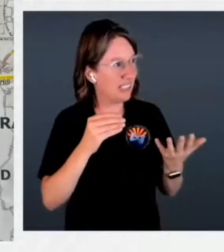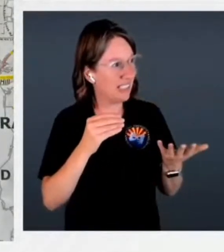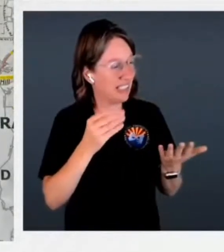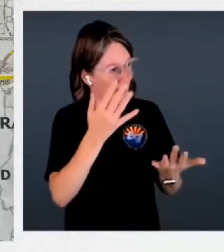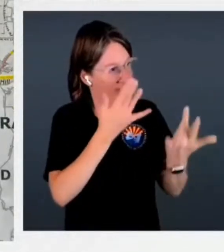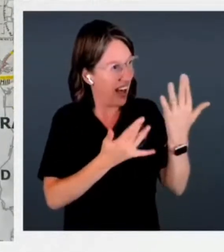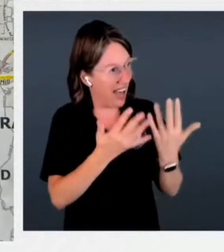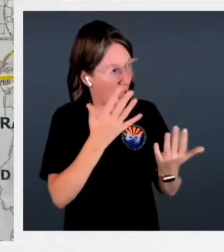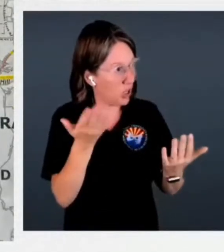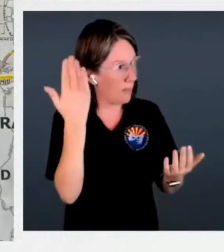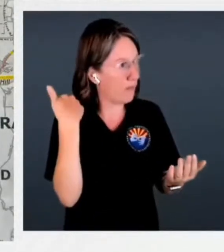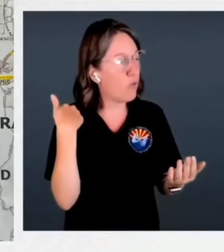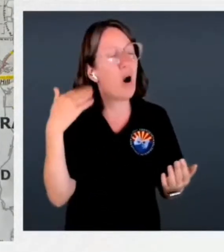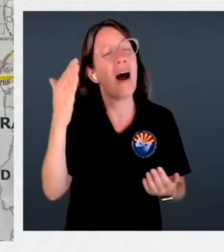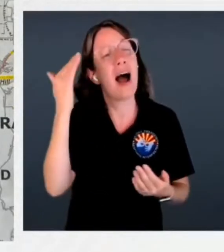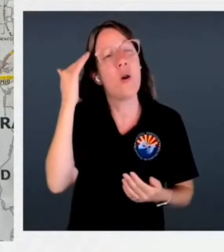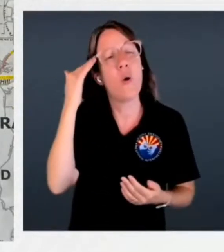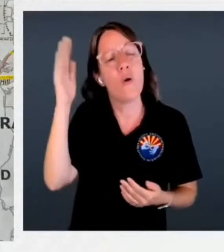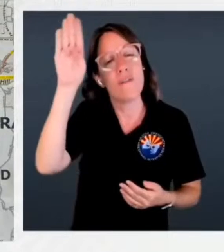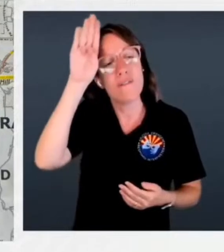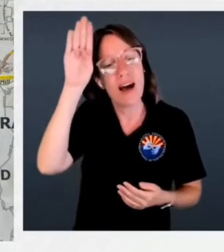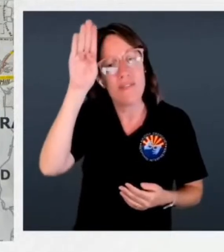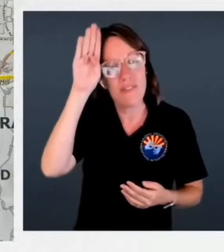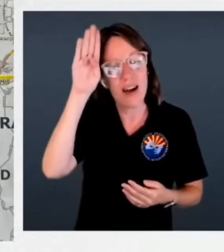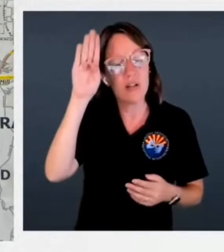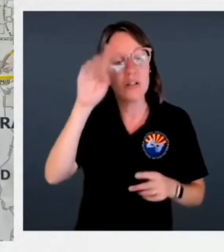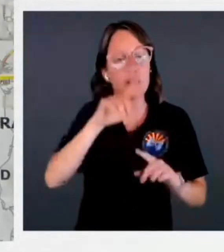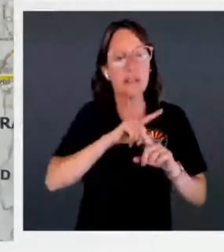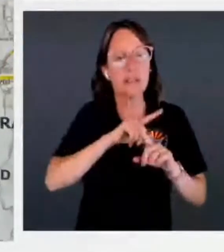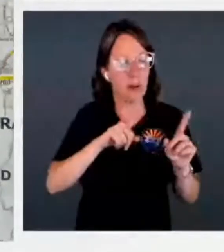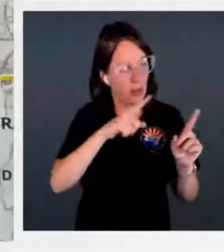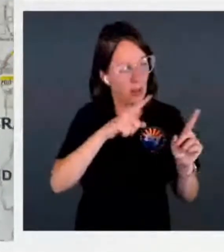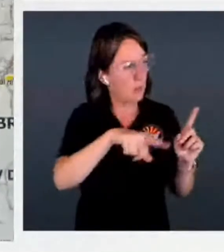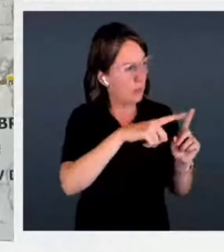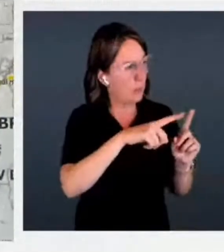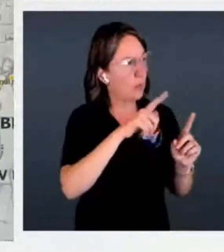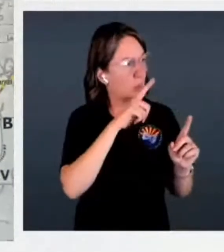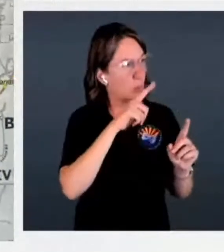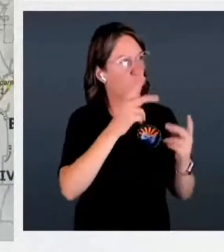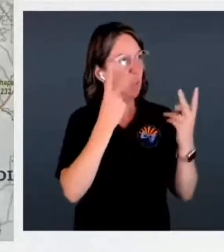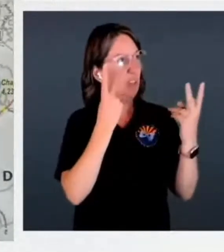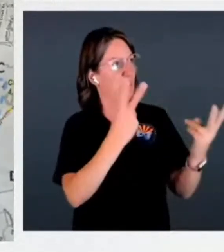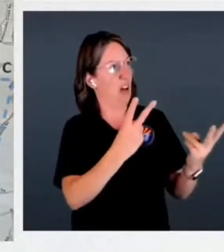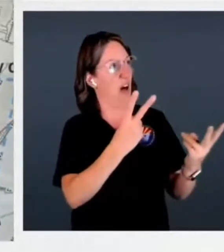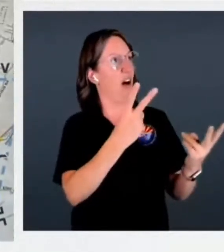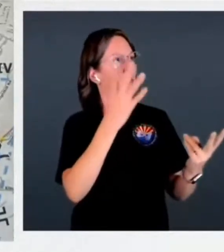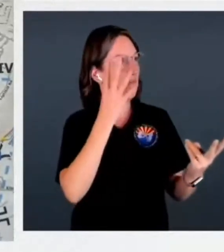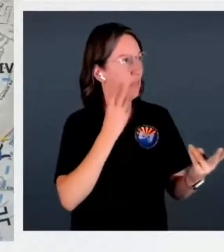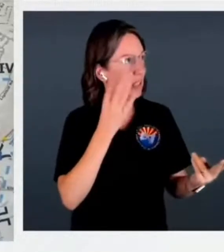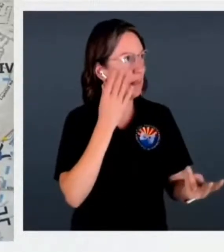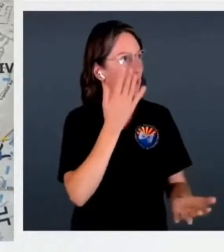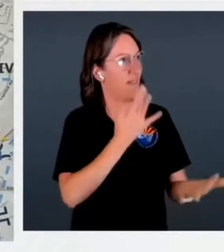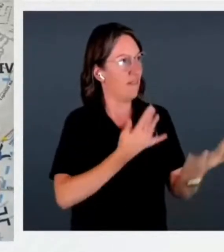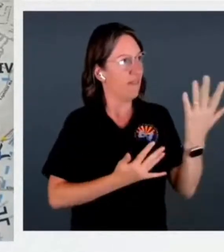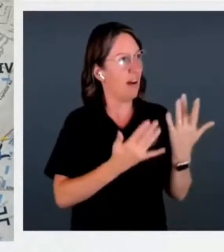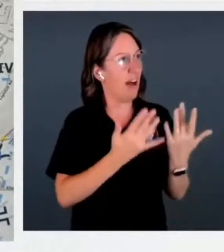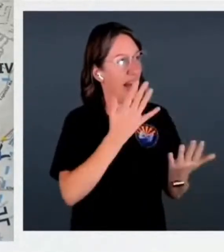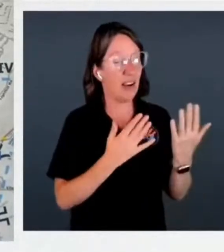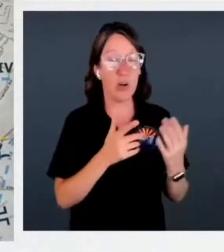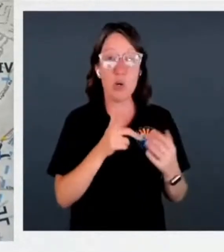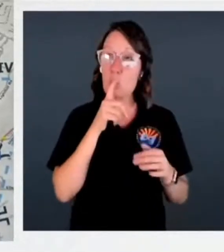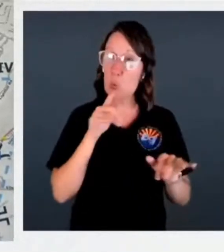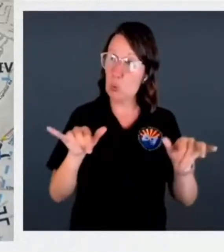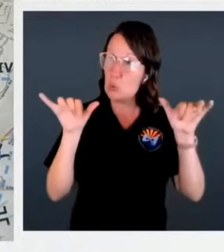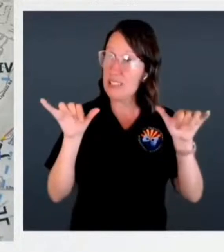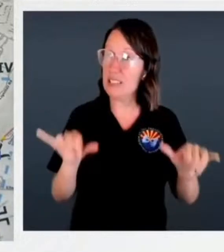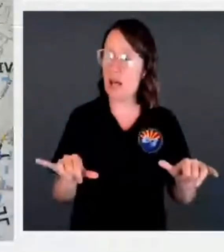A couple. Okay, we all have a memory bank of what reality is. And those that are staying behind think,